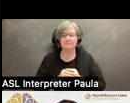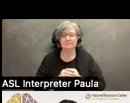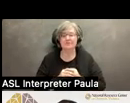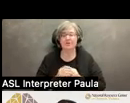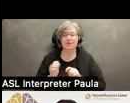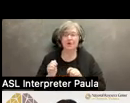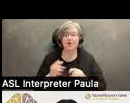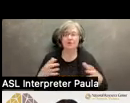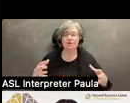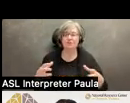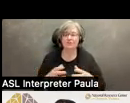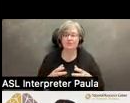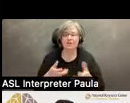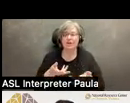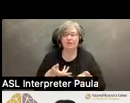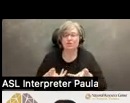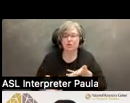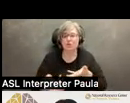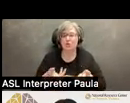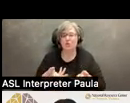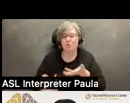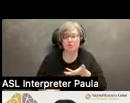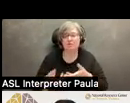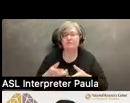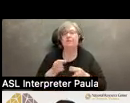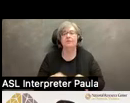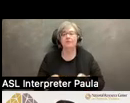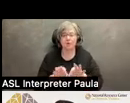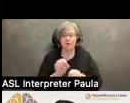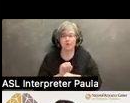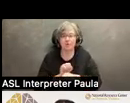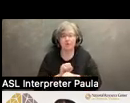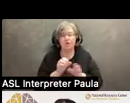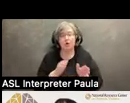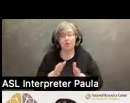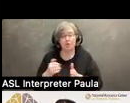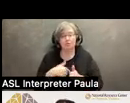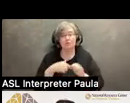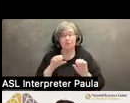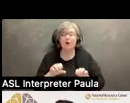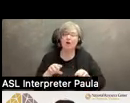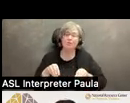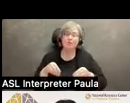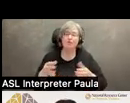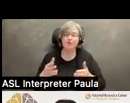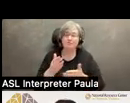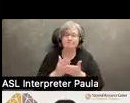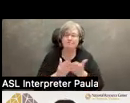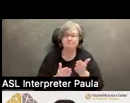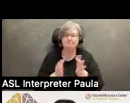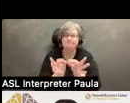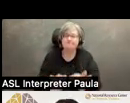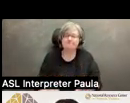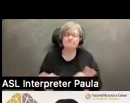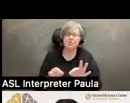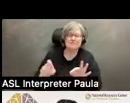come together to engage in this important work in the ways in which we can provide some needed